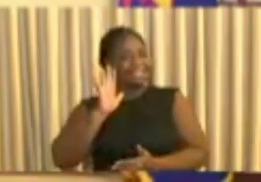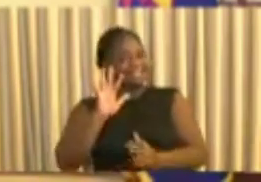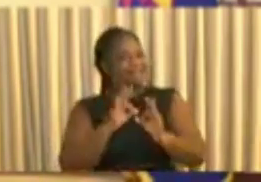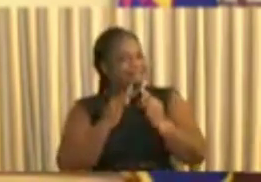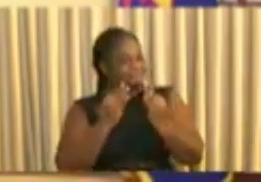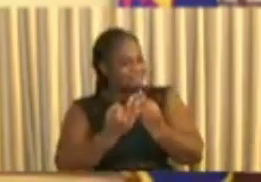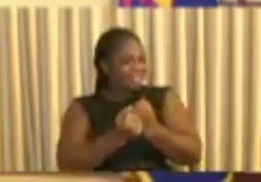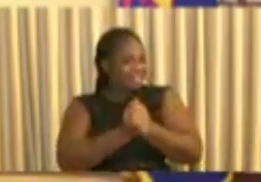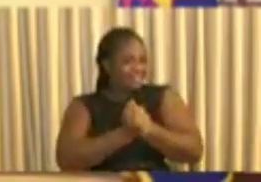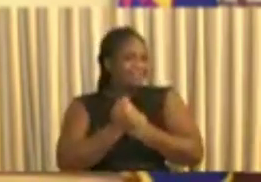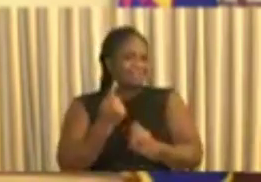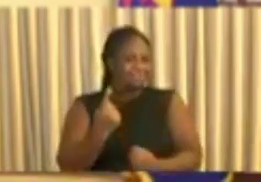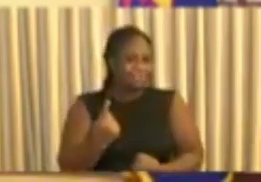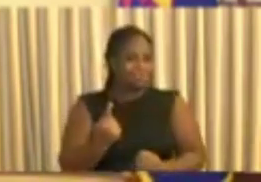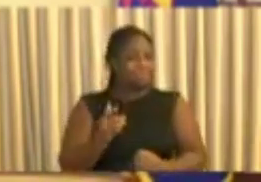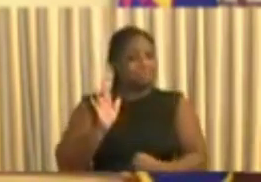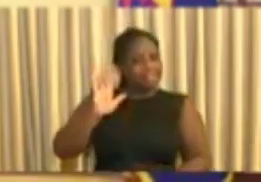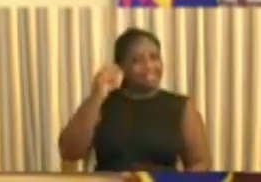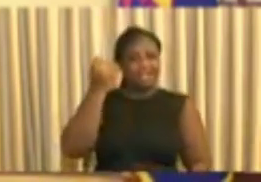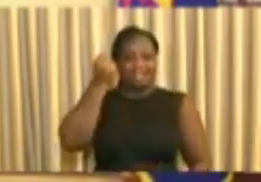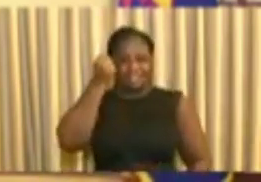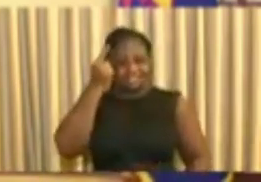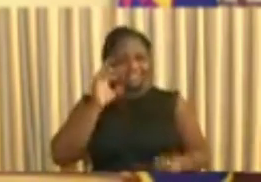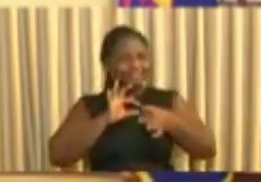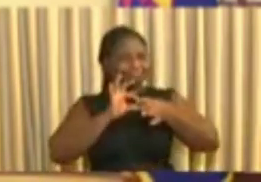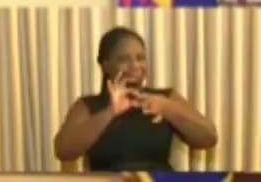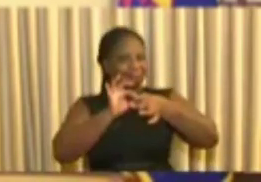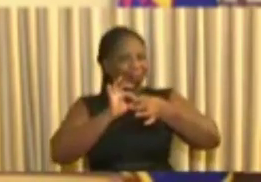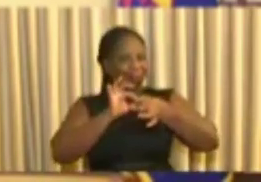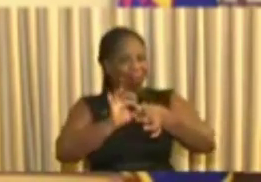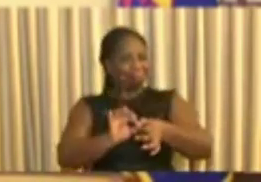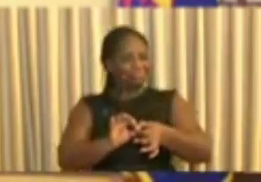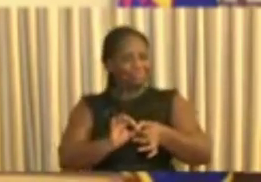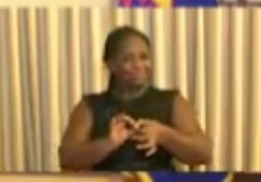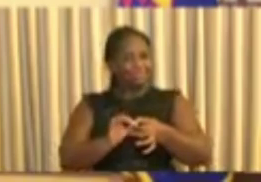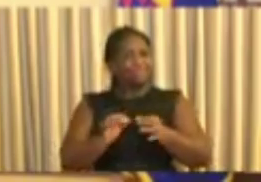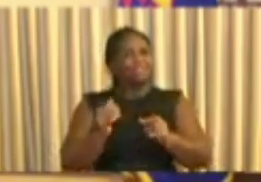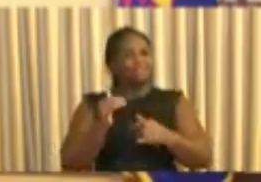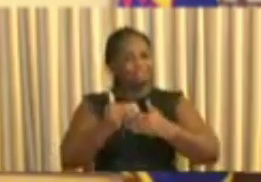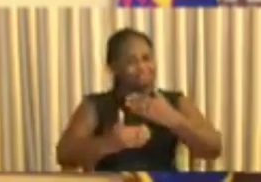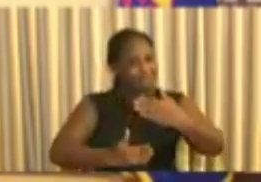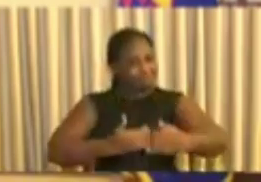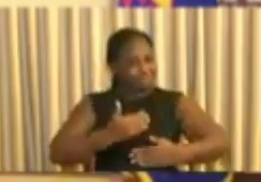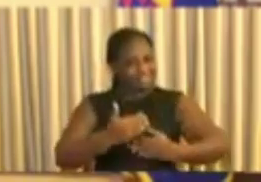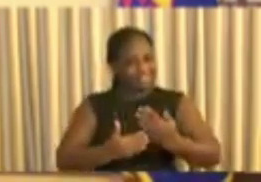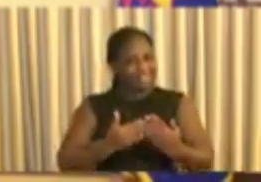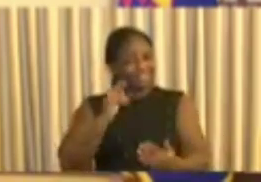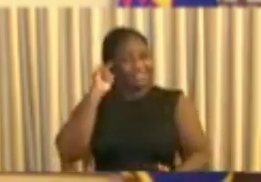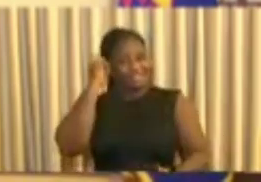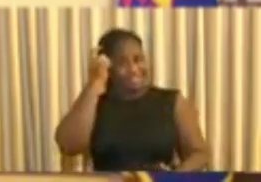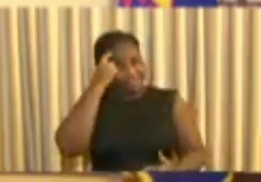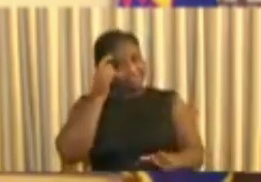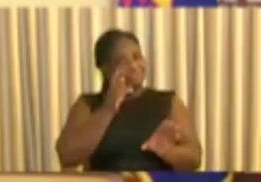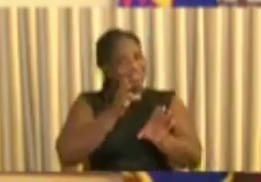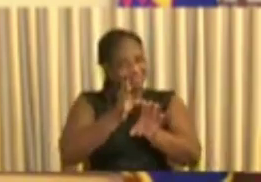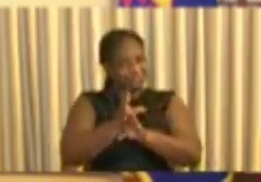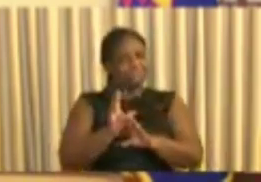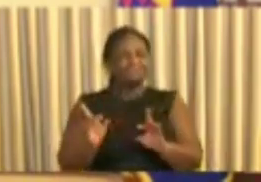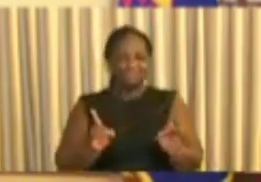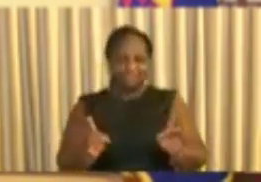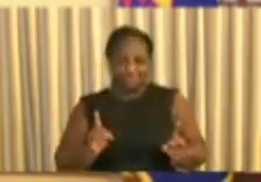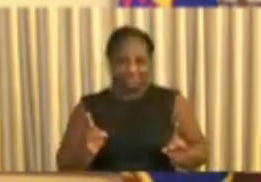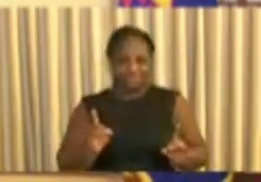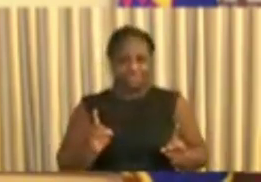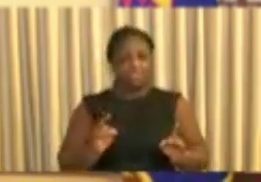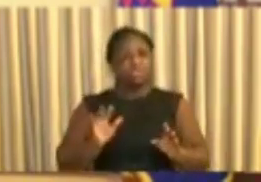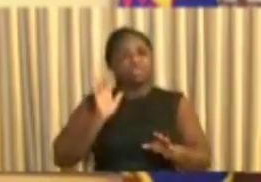and loved ones for their understanding and cooperation with the stringent procedures the government was forced to deploy